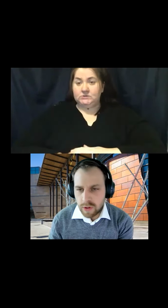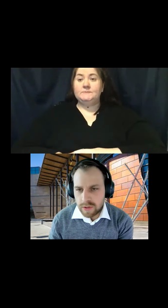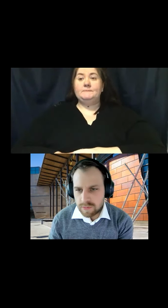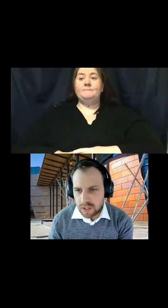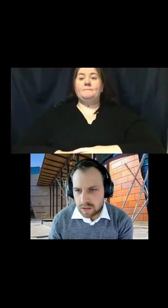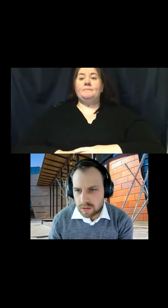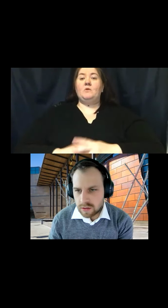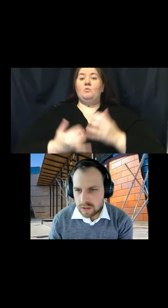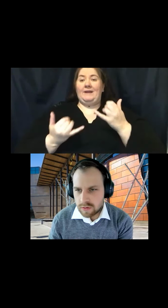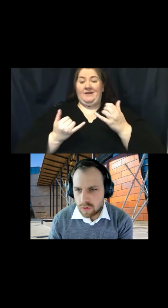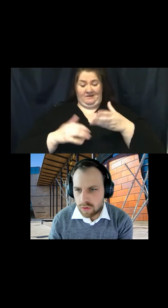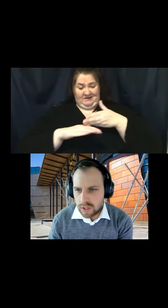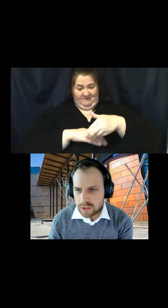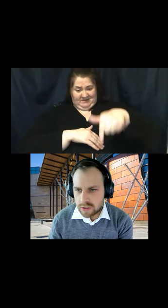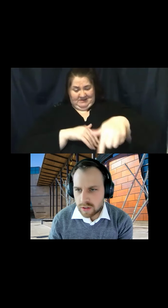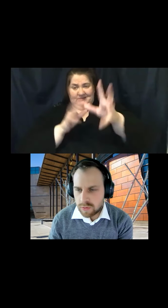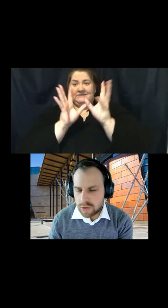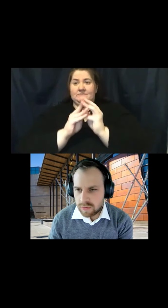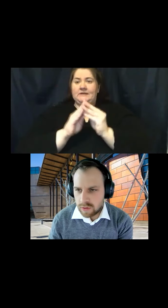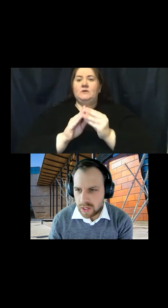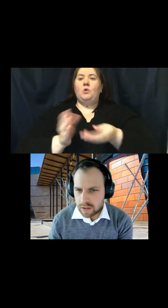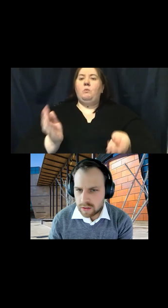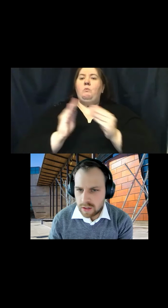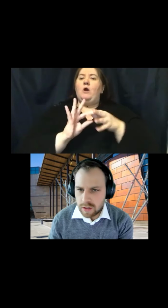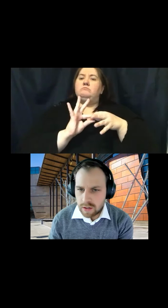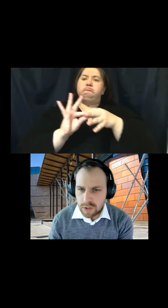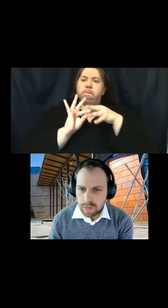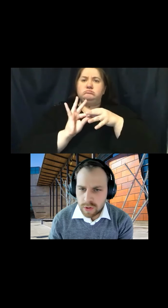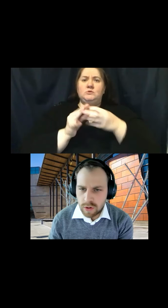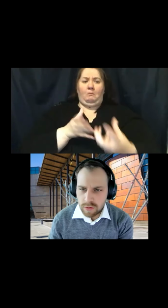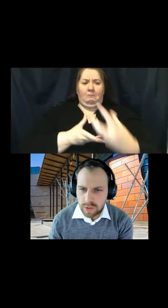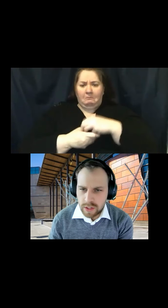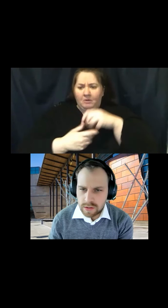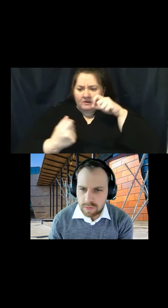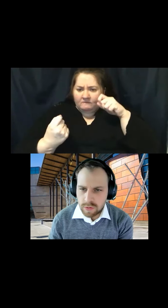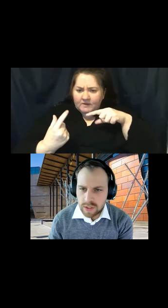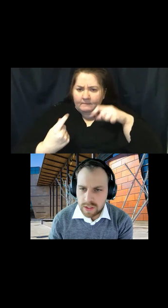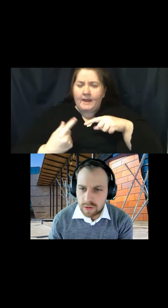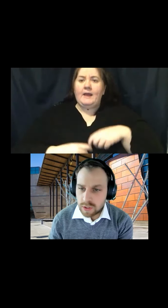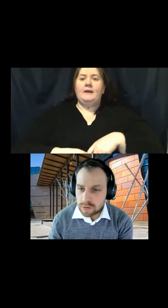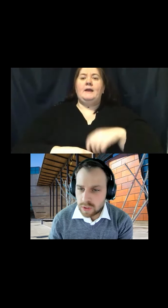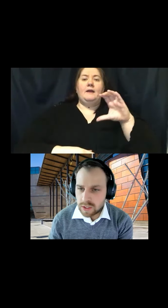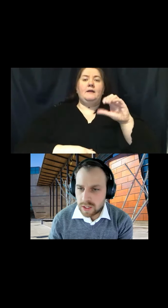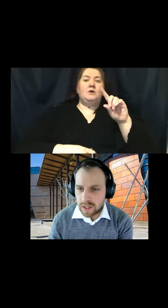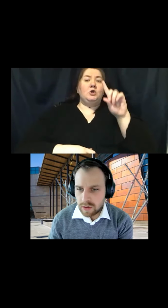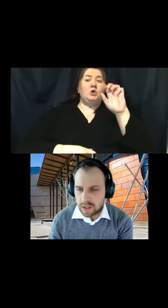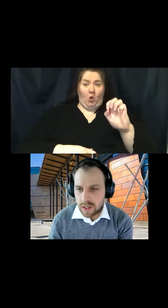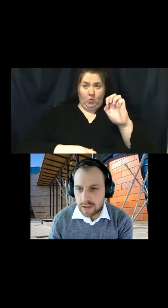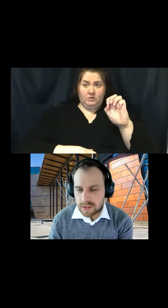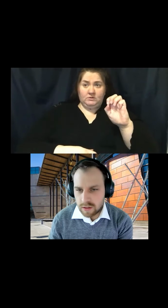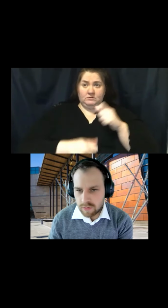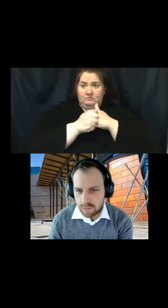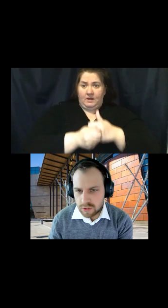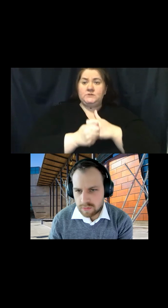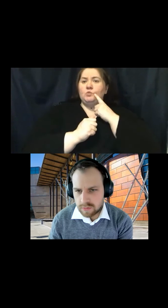and following this meeting, additional coordination on community feedback and minimum code compliance will continue between King County